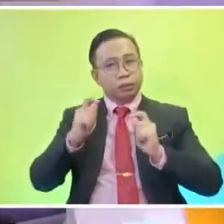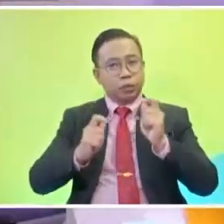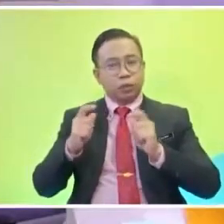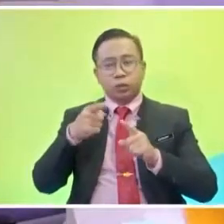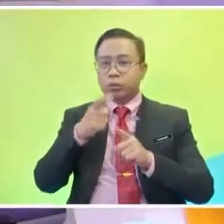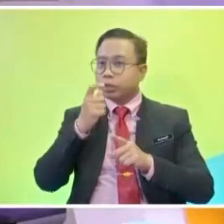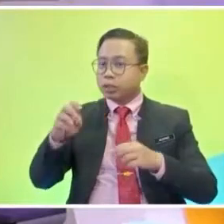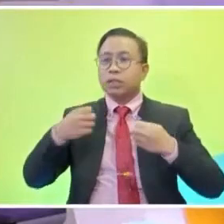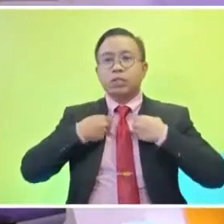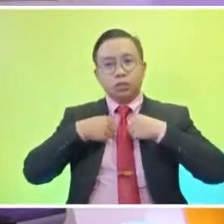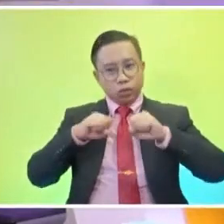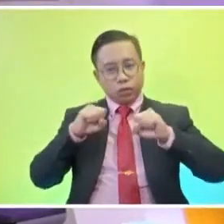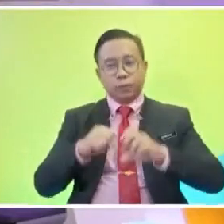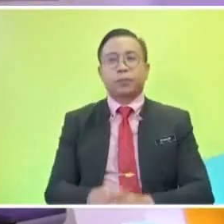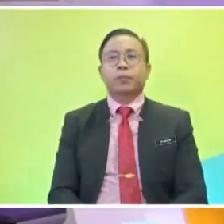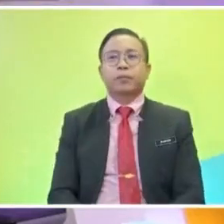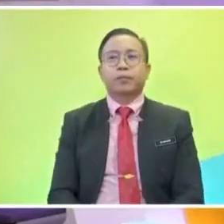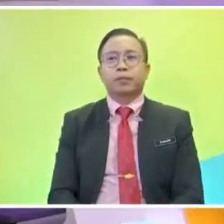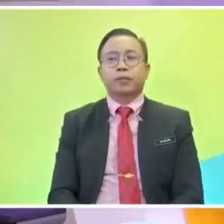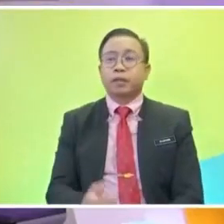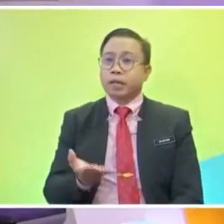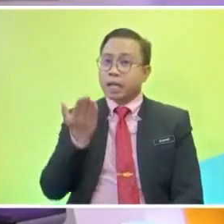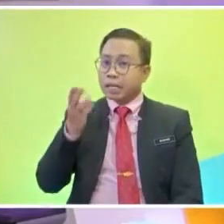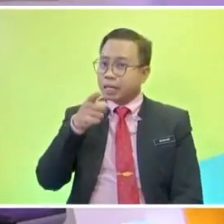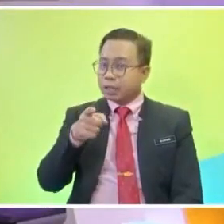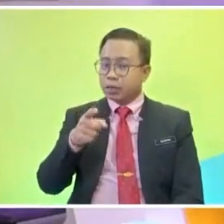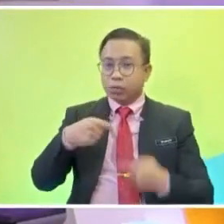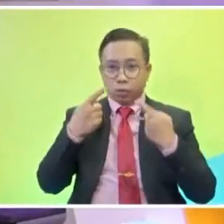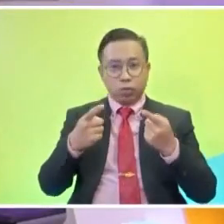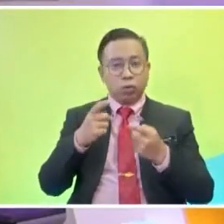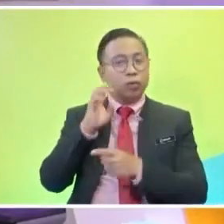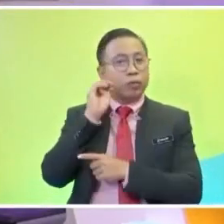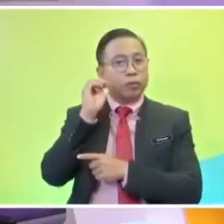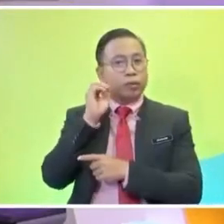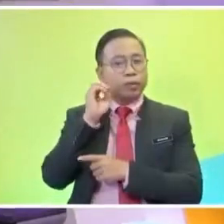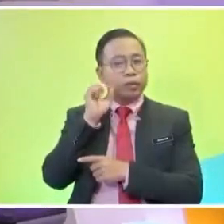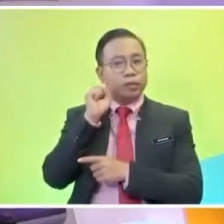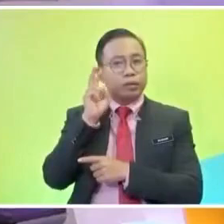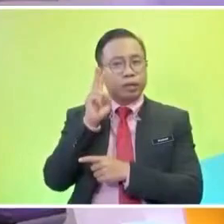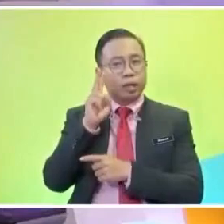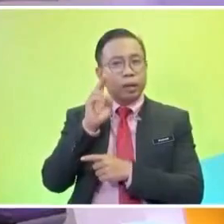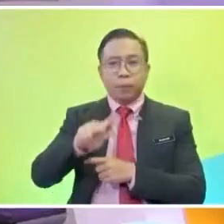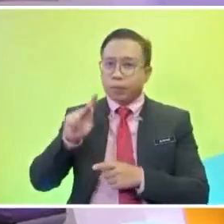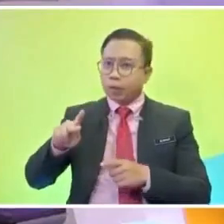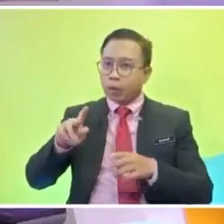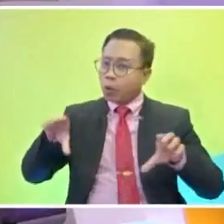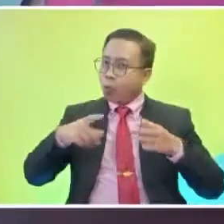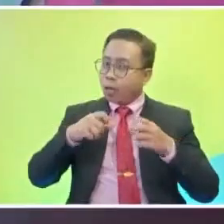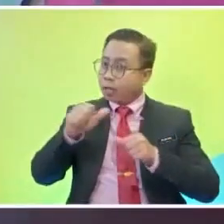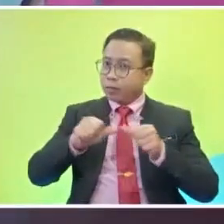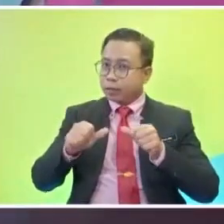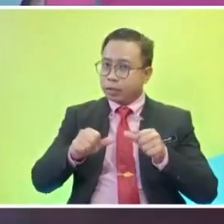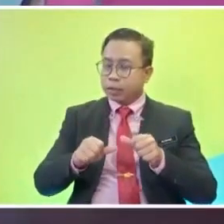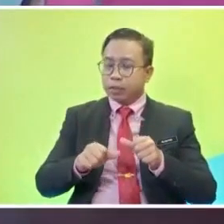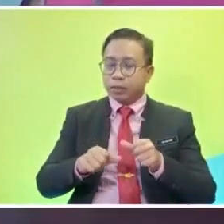shops. All Whoa. Right. There you go. So, Miss Sylvia, how did the pupils do for this activity? Well,